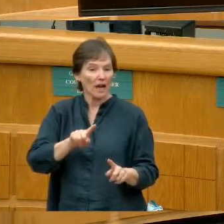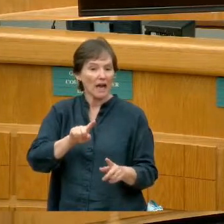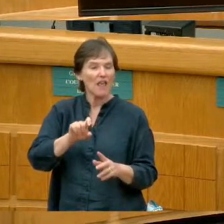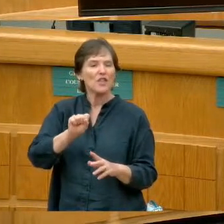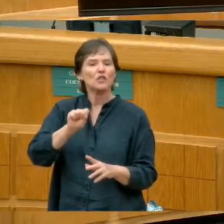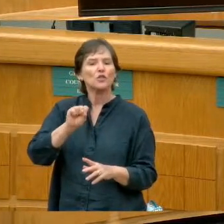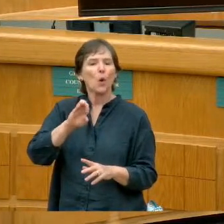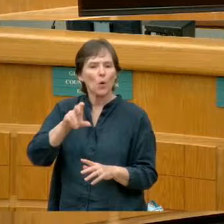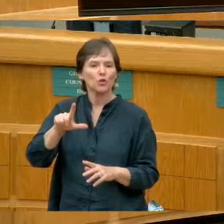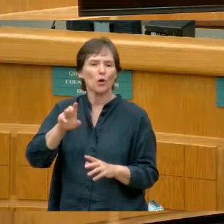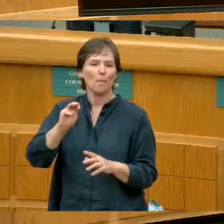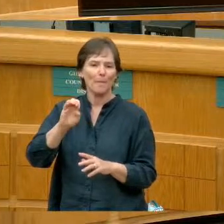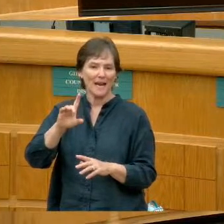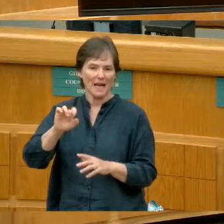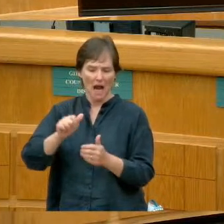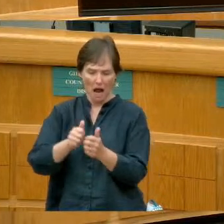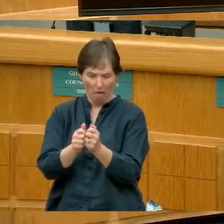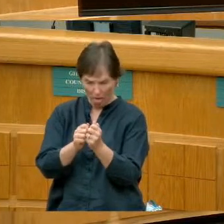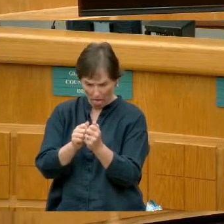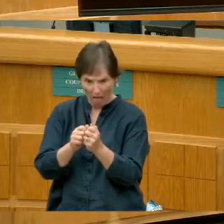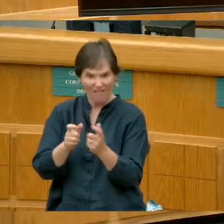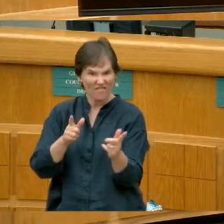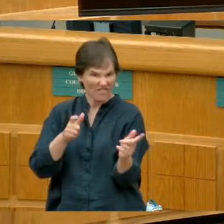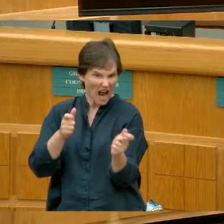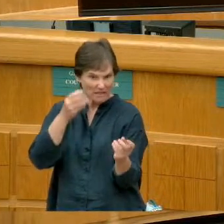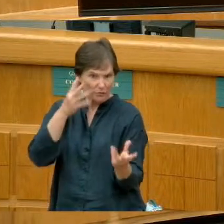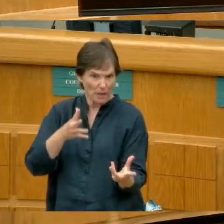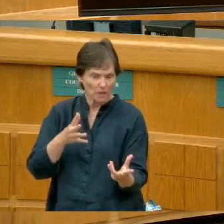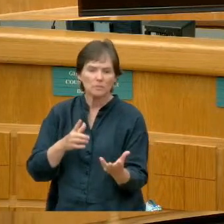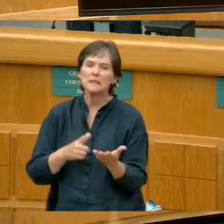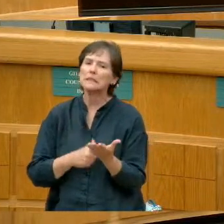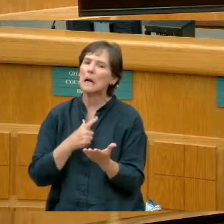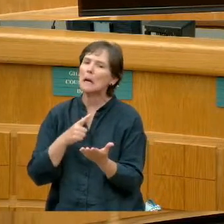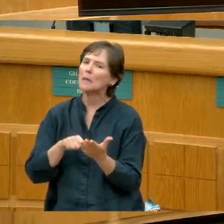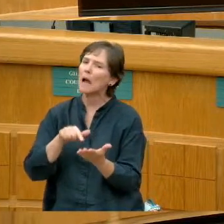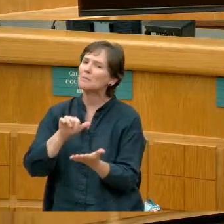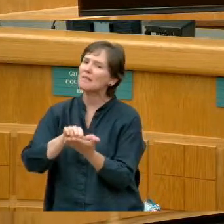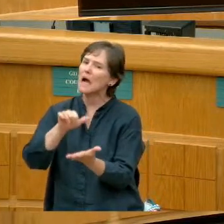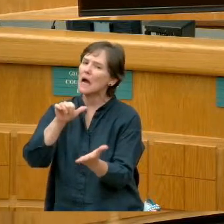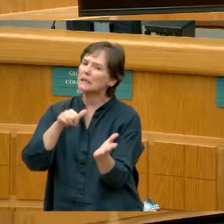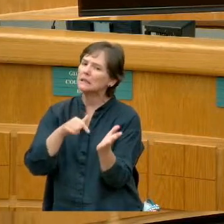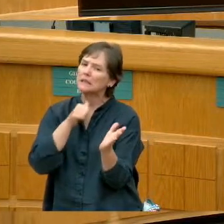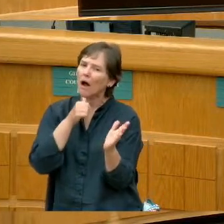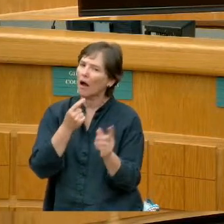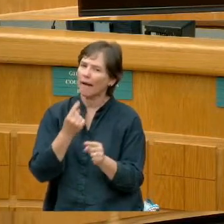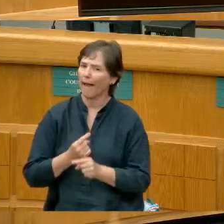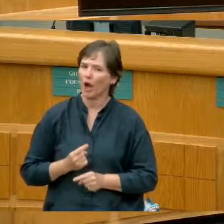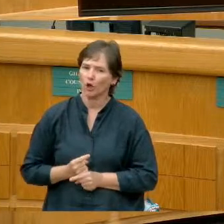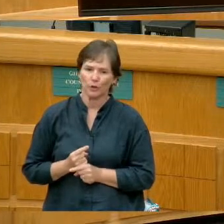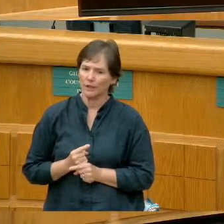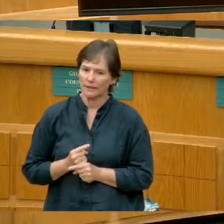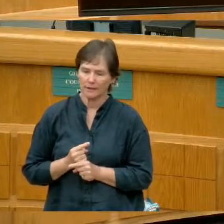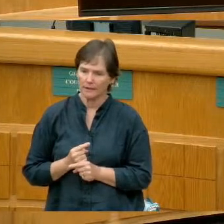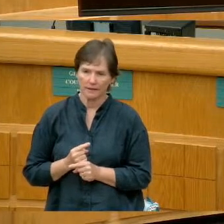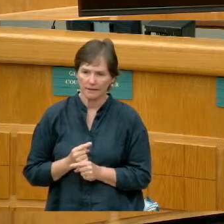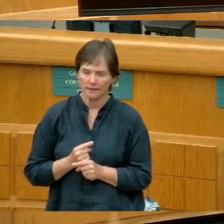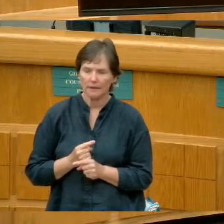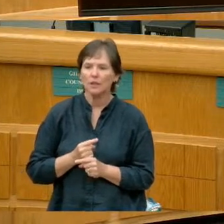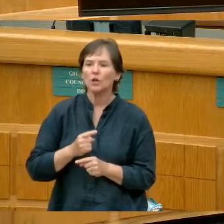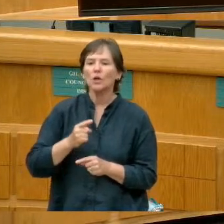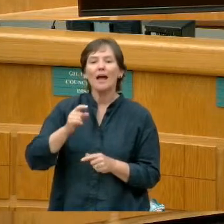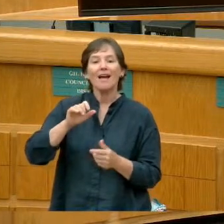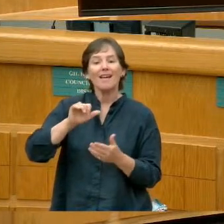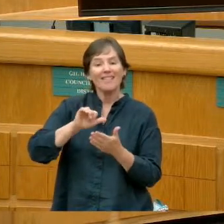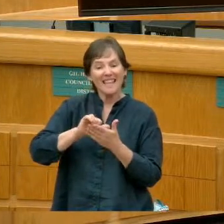videos, but sometimes the information is not accurate. Some of these shares incorrectly state that this upper